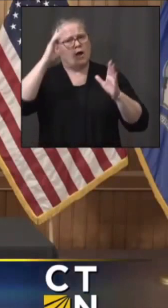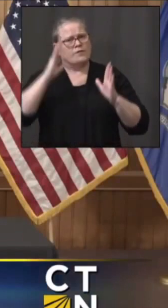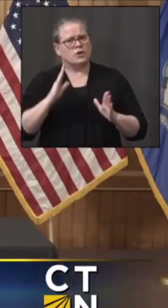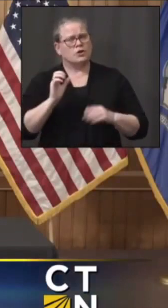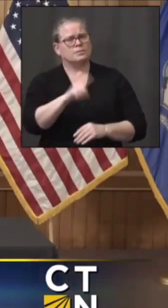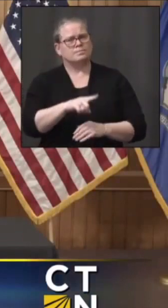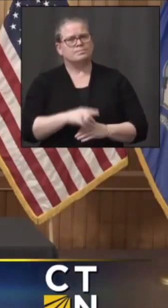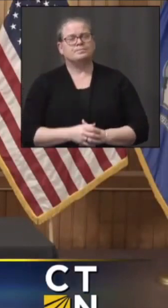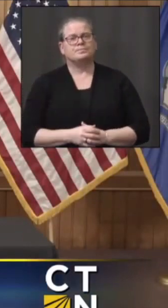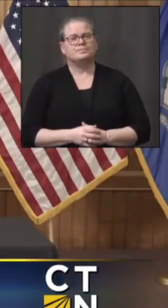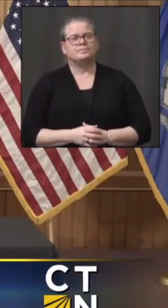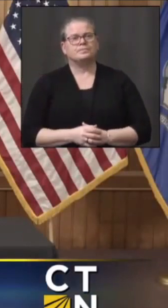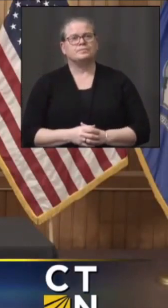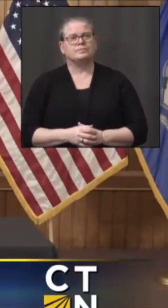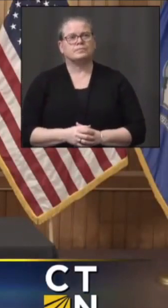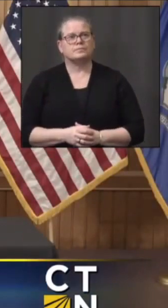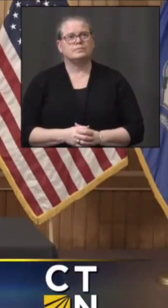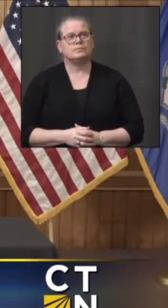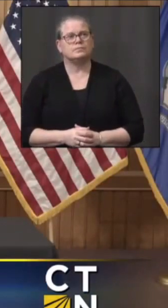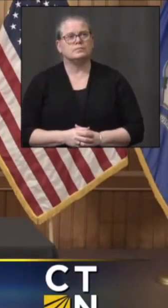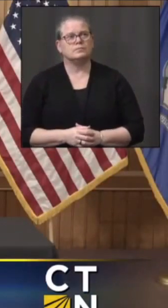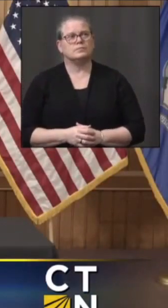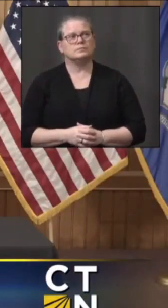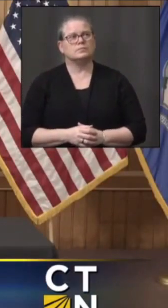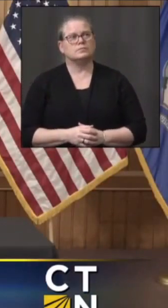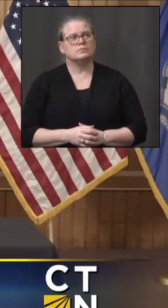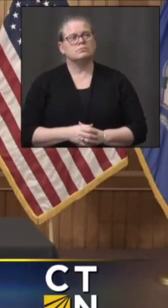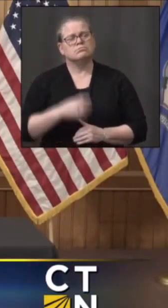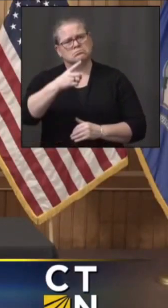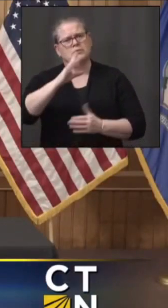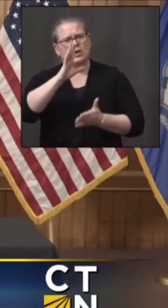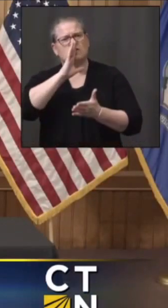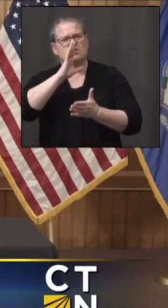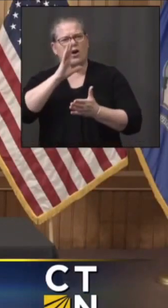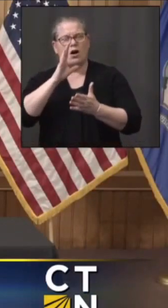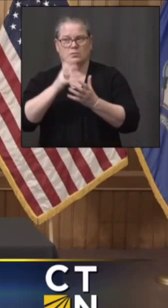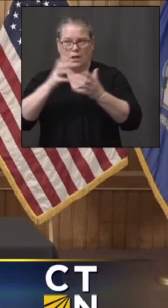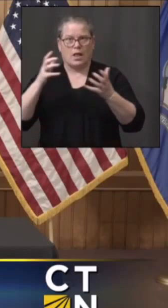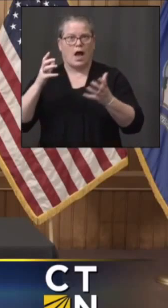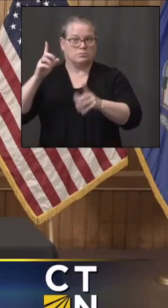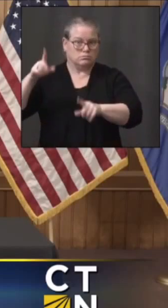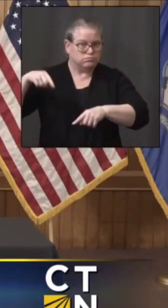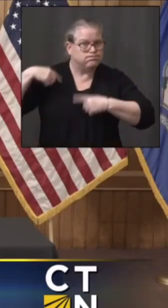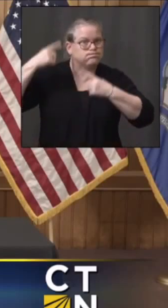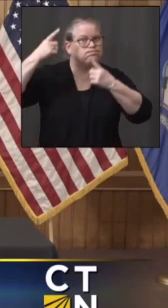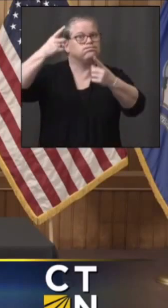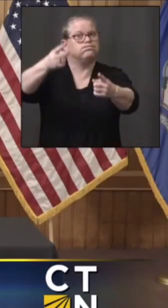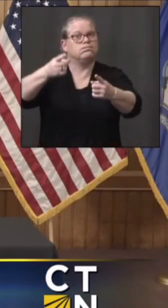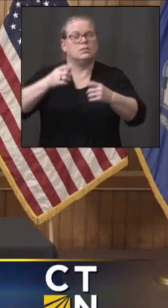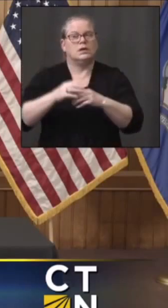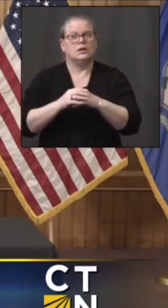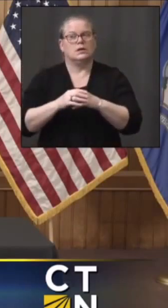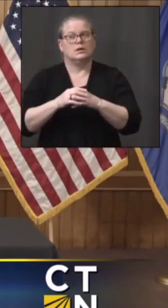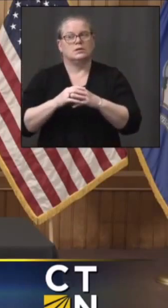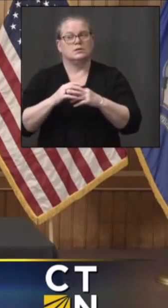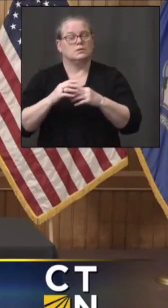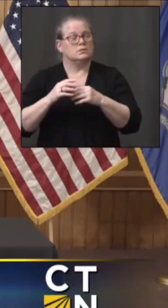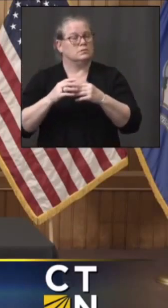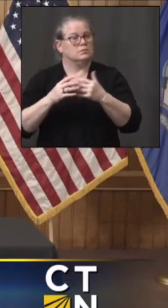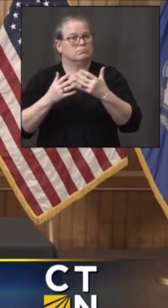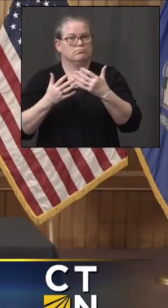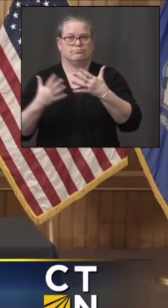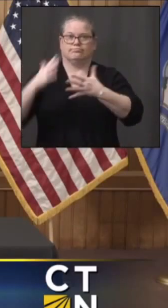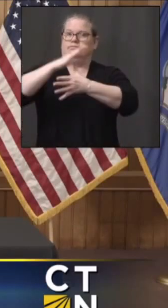you've talked a lot, over the course of the entire pandemic, really, that you put public health first. And so could you just kind of walk us through